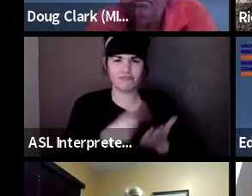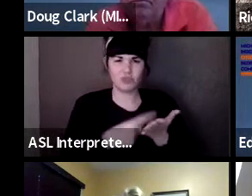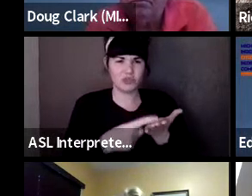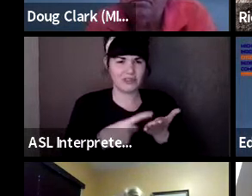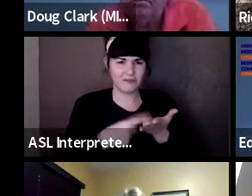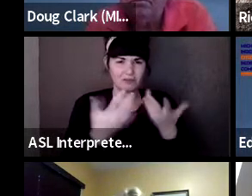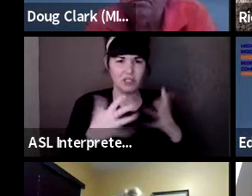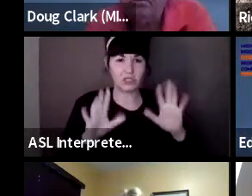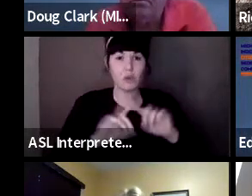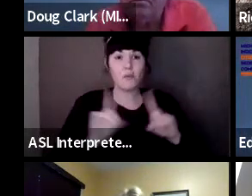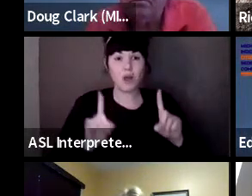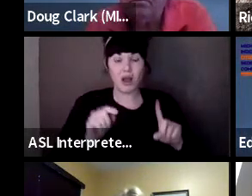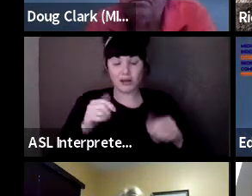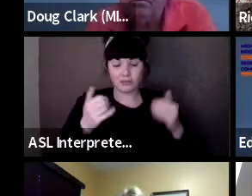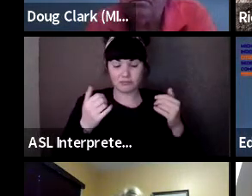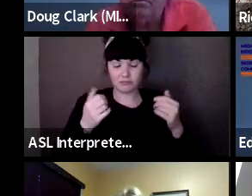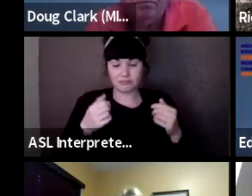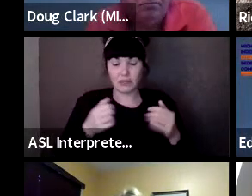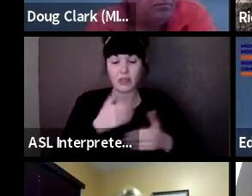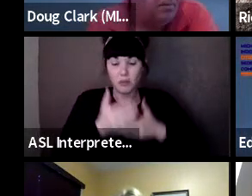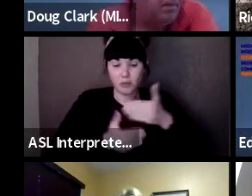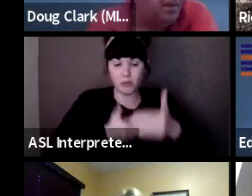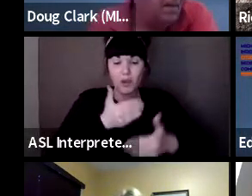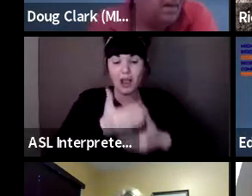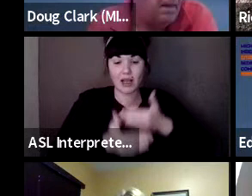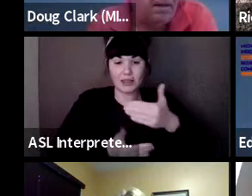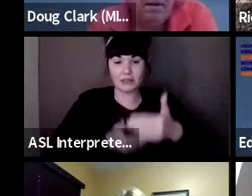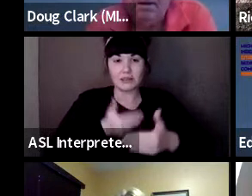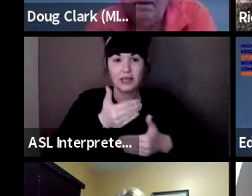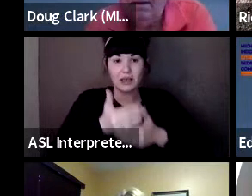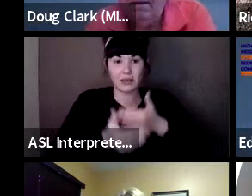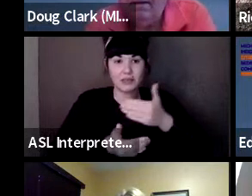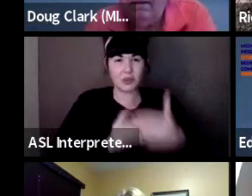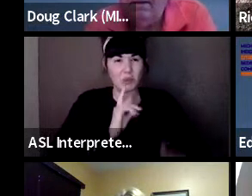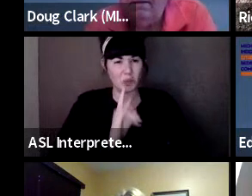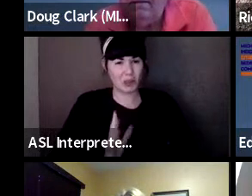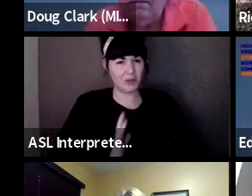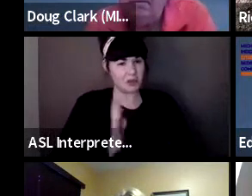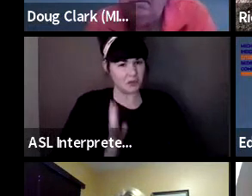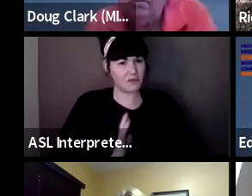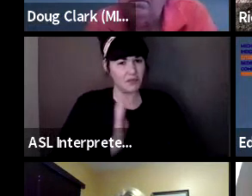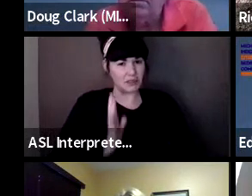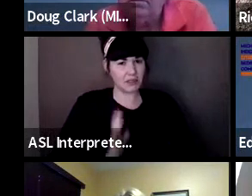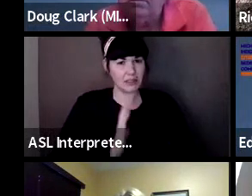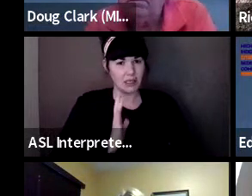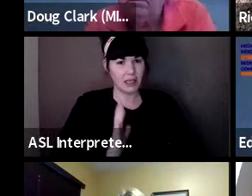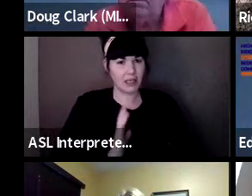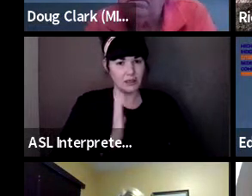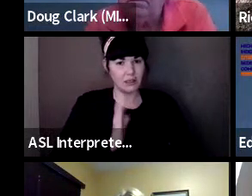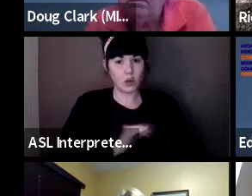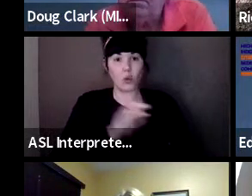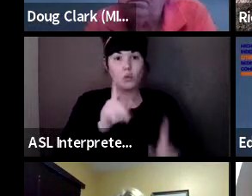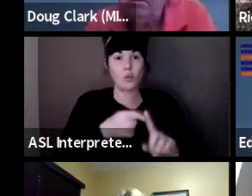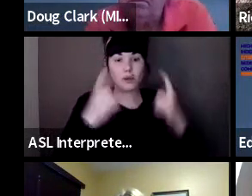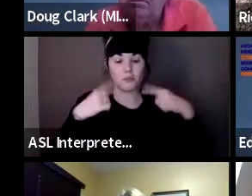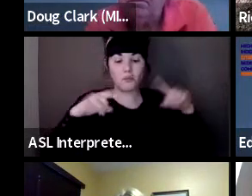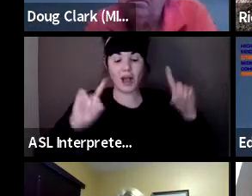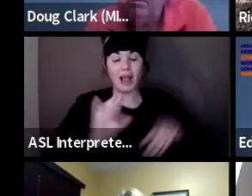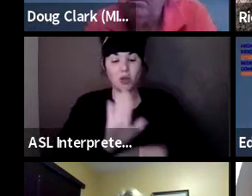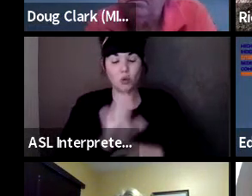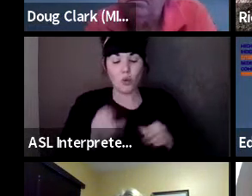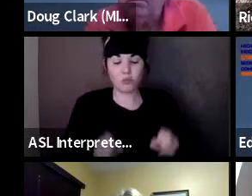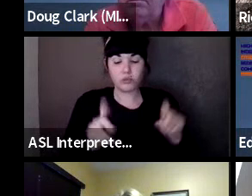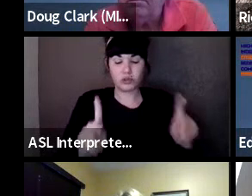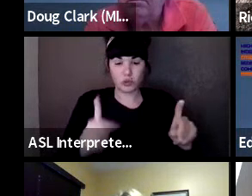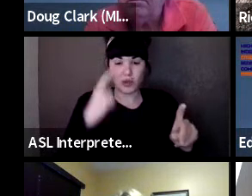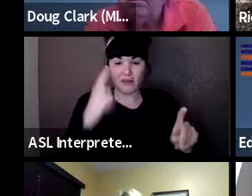extremely sophisticated in that when you're going to get your chance to start drawing the district boundaries, I